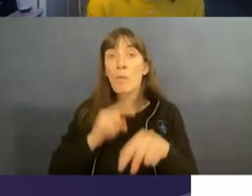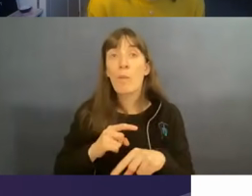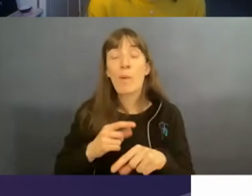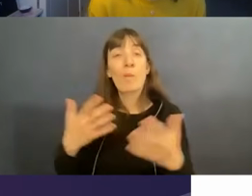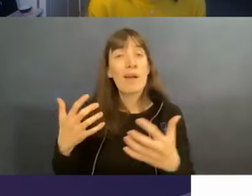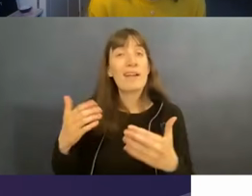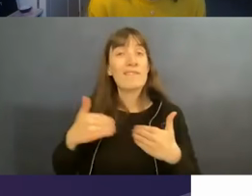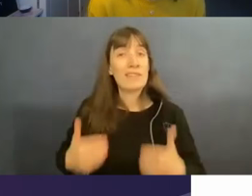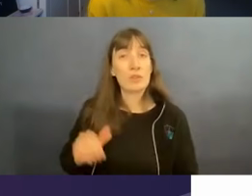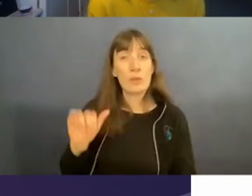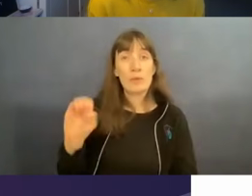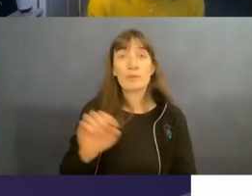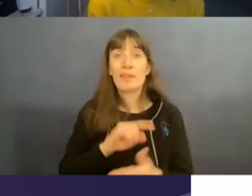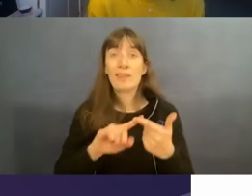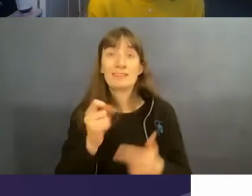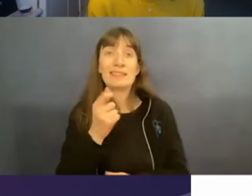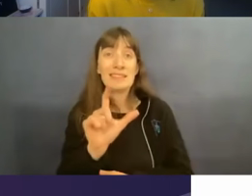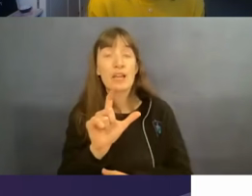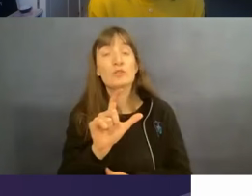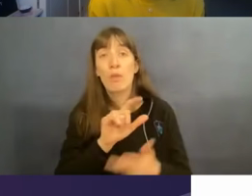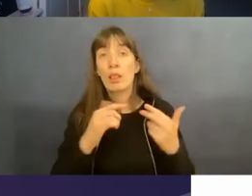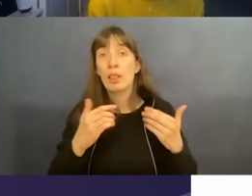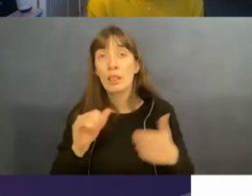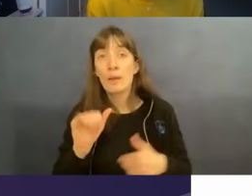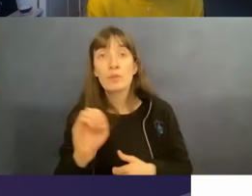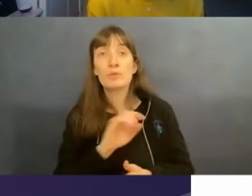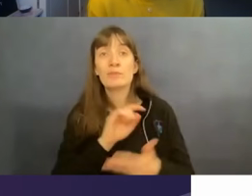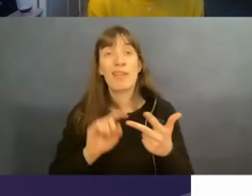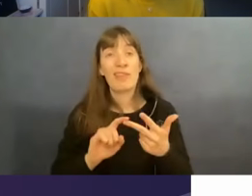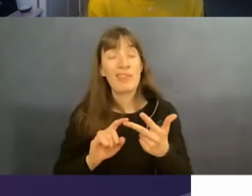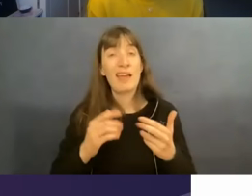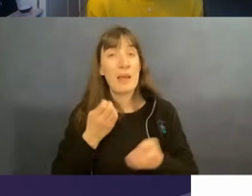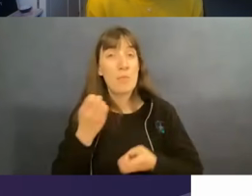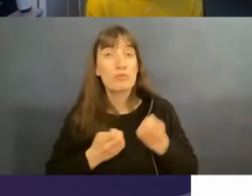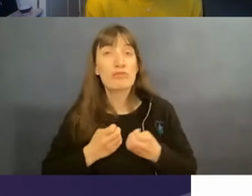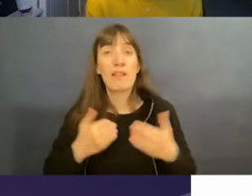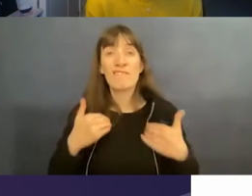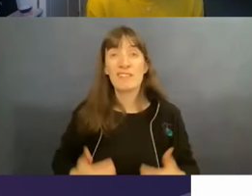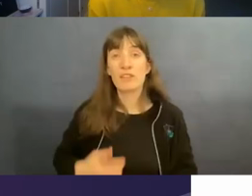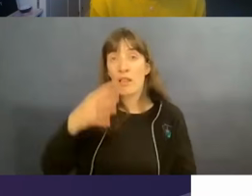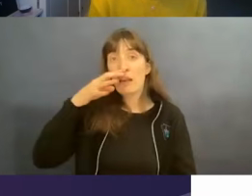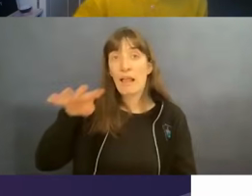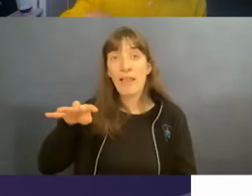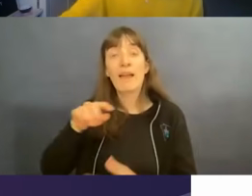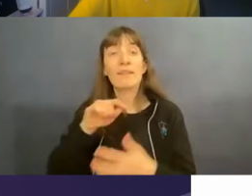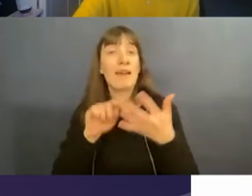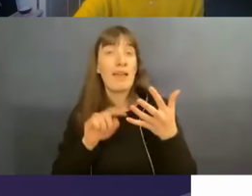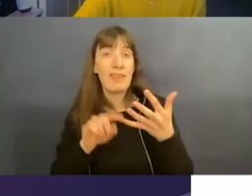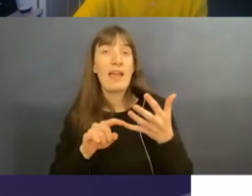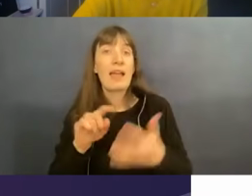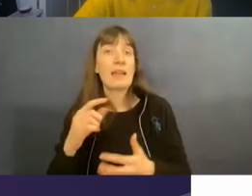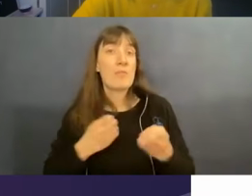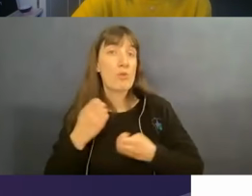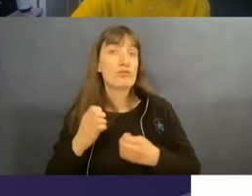then sexual abuse, and then the next is emotional neglect, physical neglect, and then emotional abuse as well